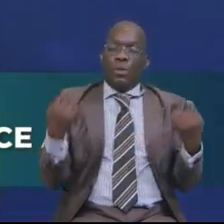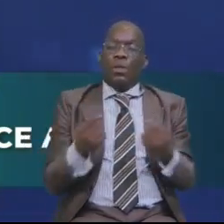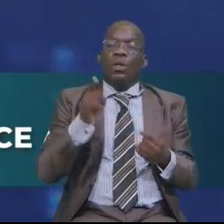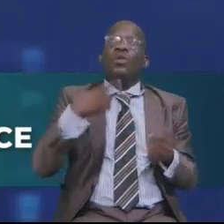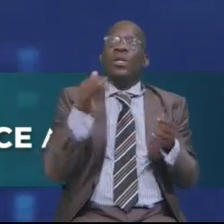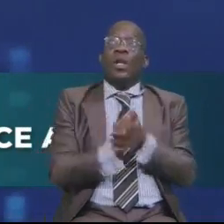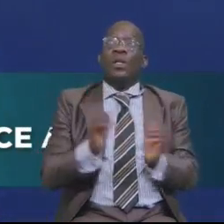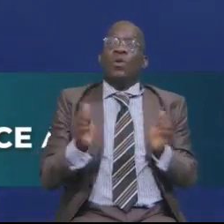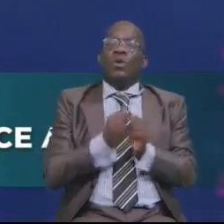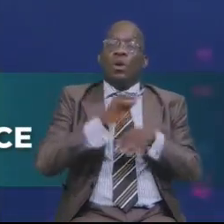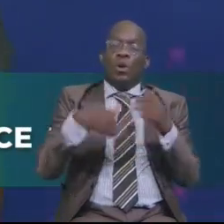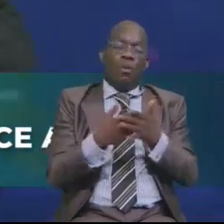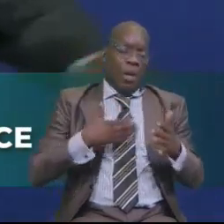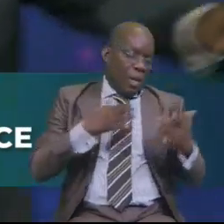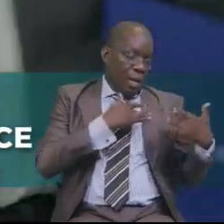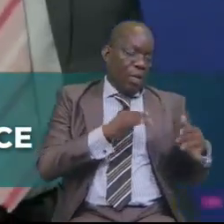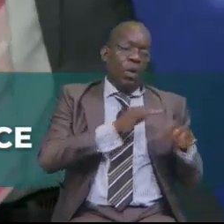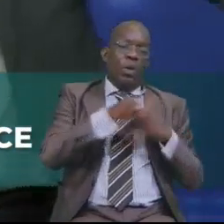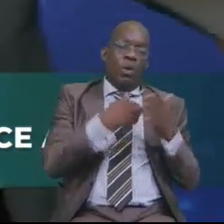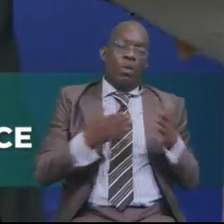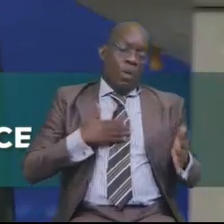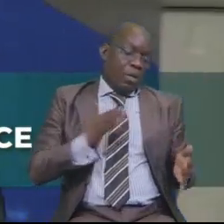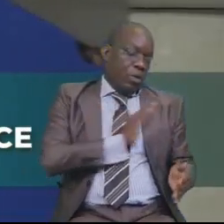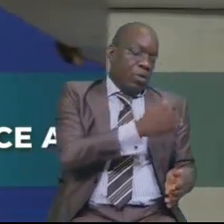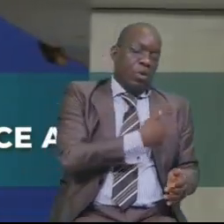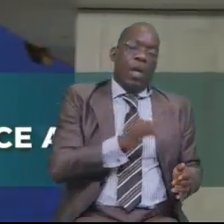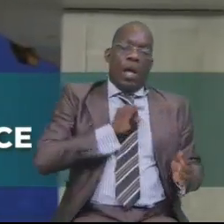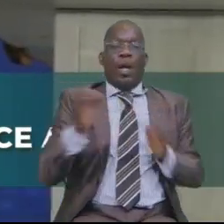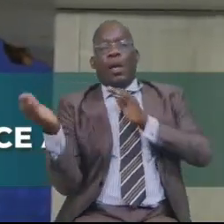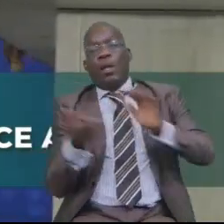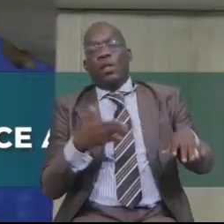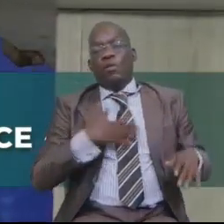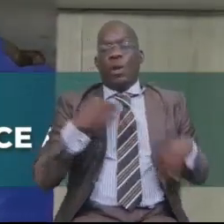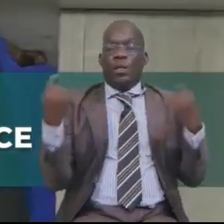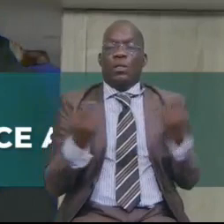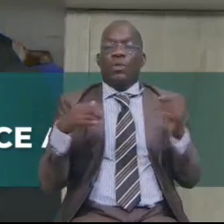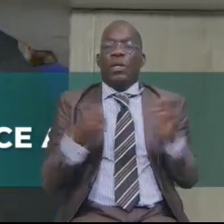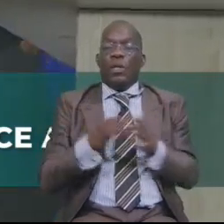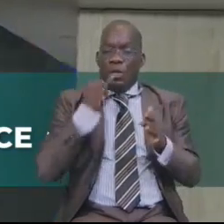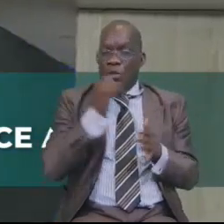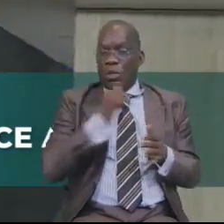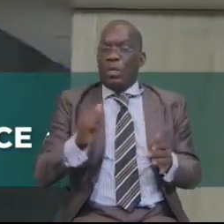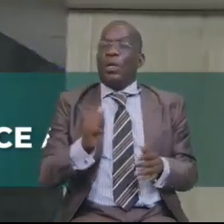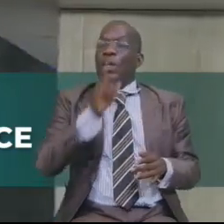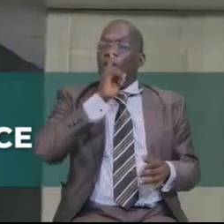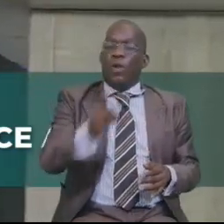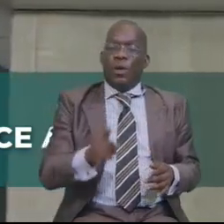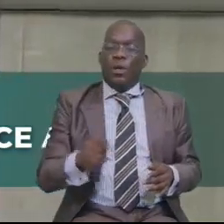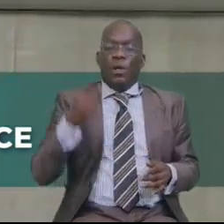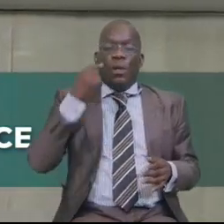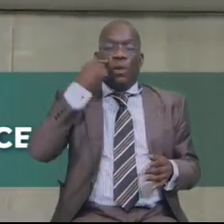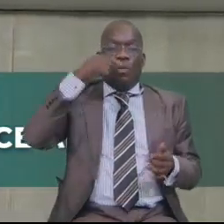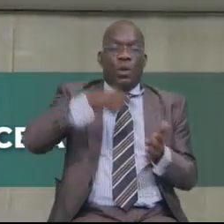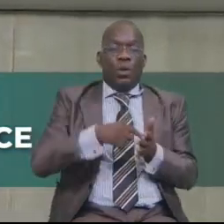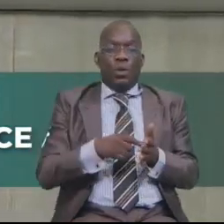all my soul, I abandon my sin, it is a fact. Behold the Lamb of